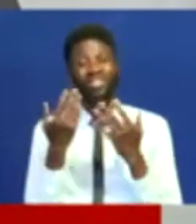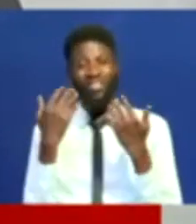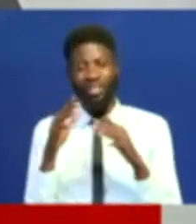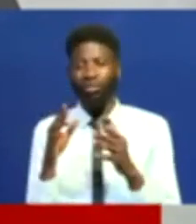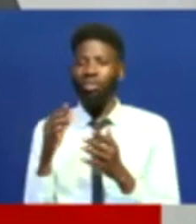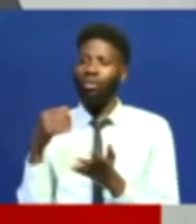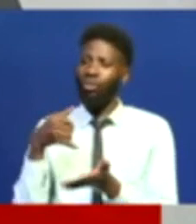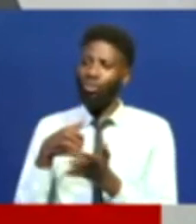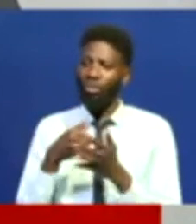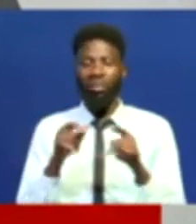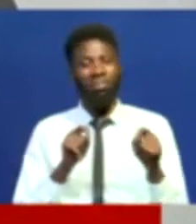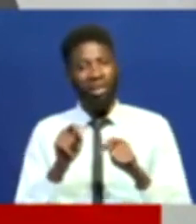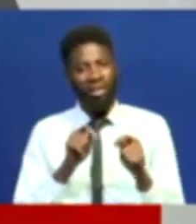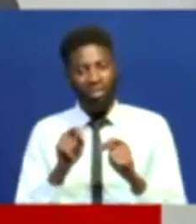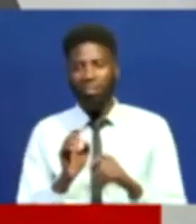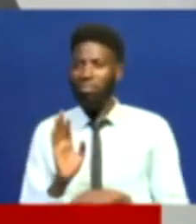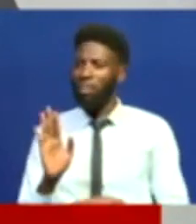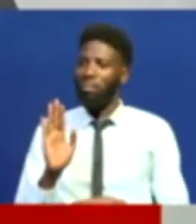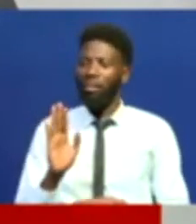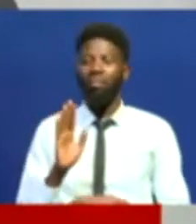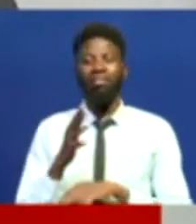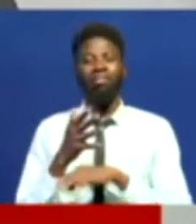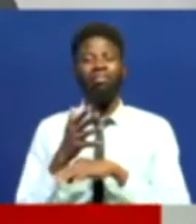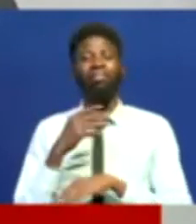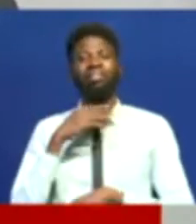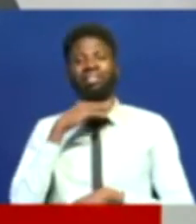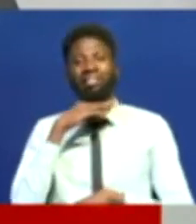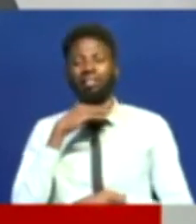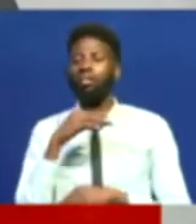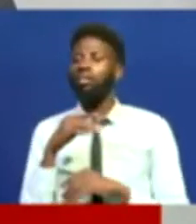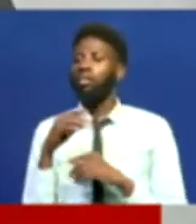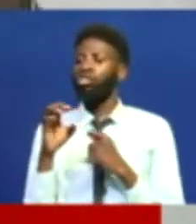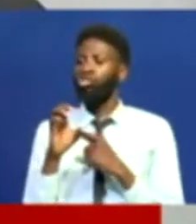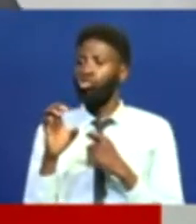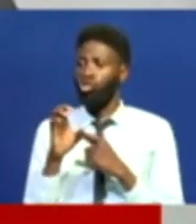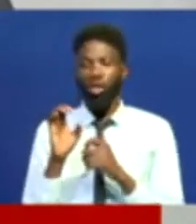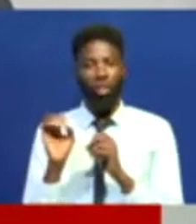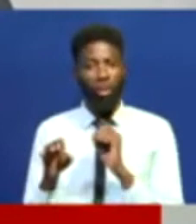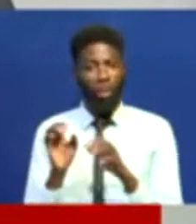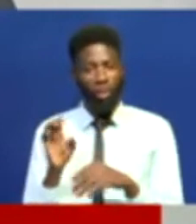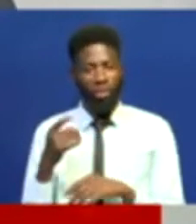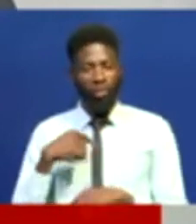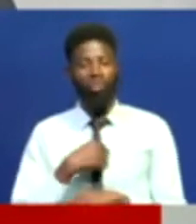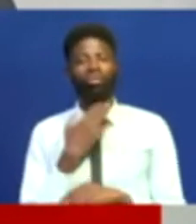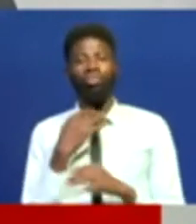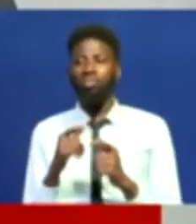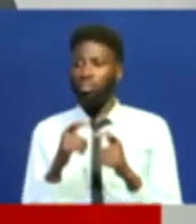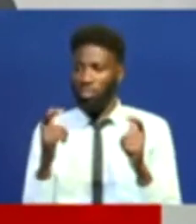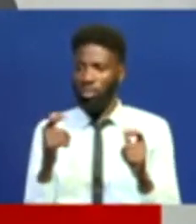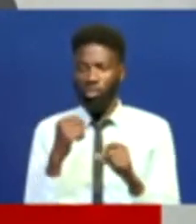including management of e-waste. Mm-hmm. And we want to scale these initiatives, collaborate with other African